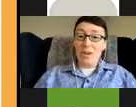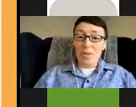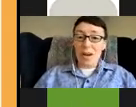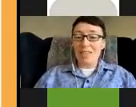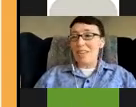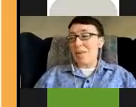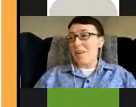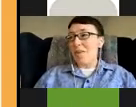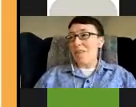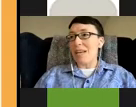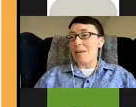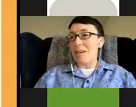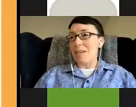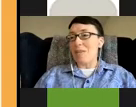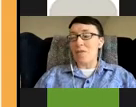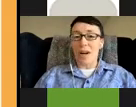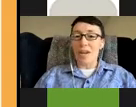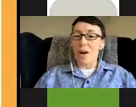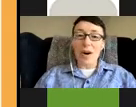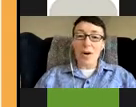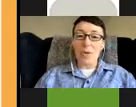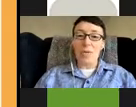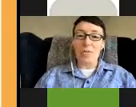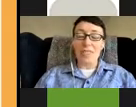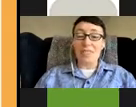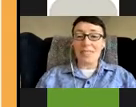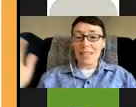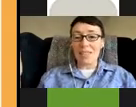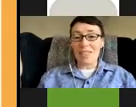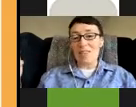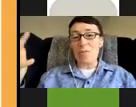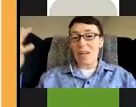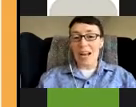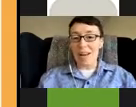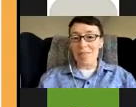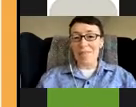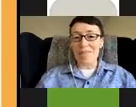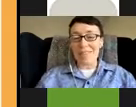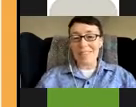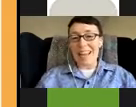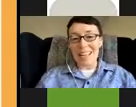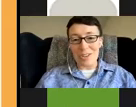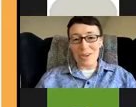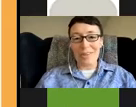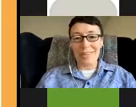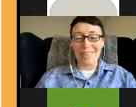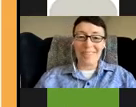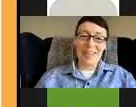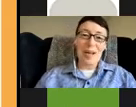I don't think anybody thought, oh, the states will have the